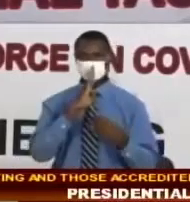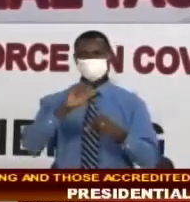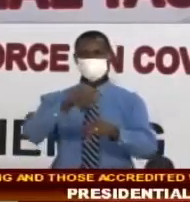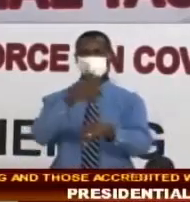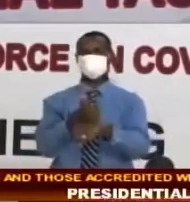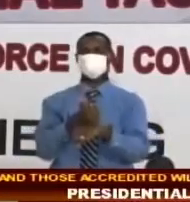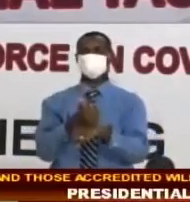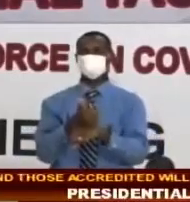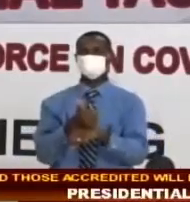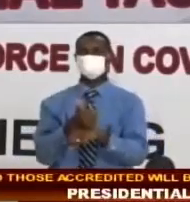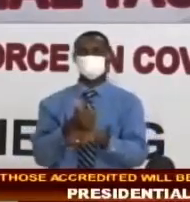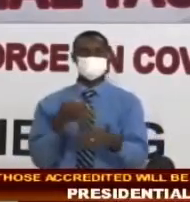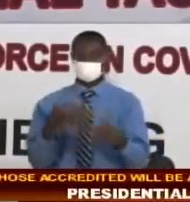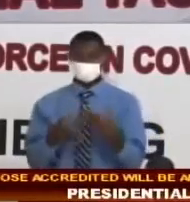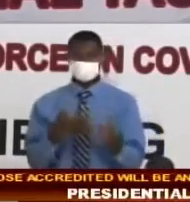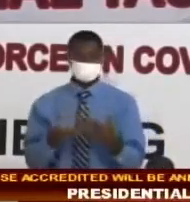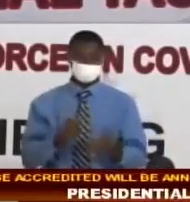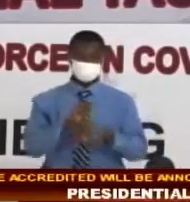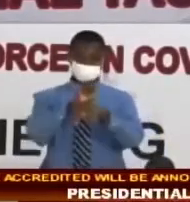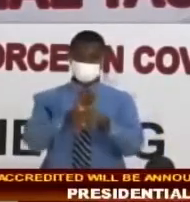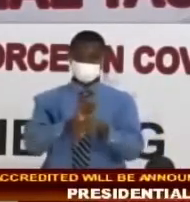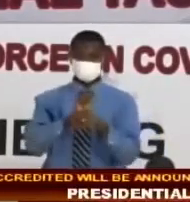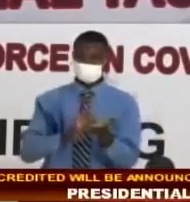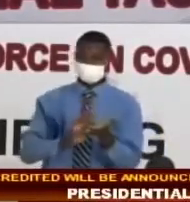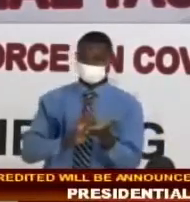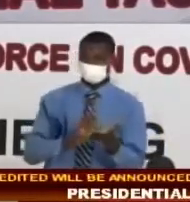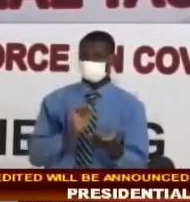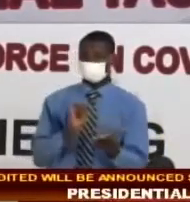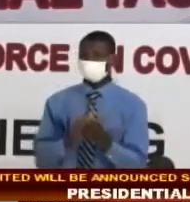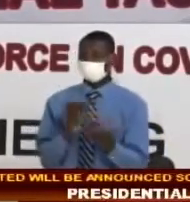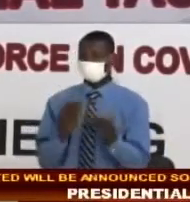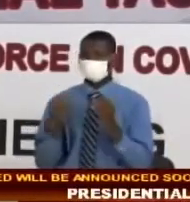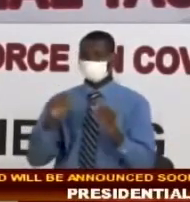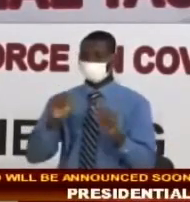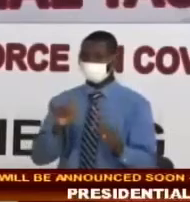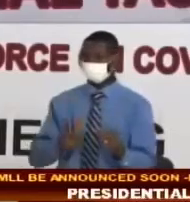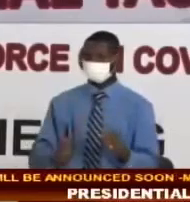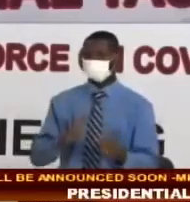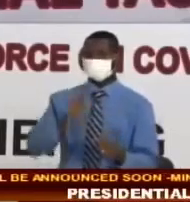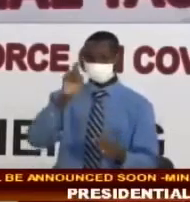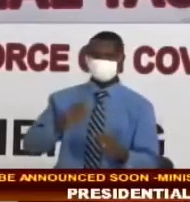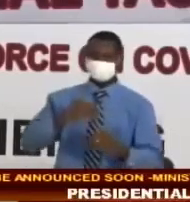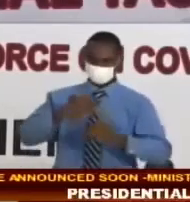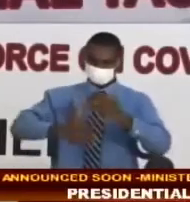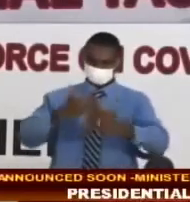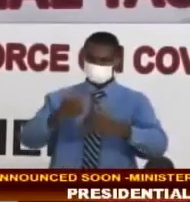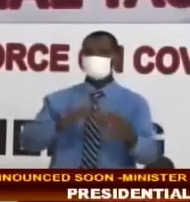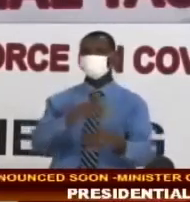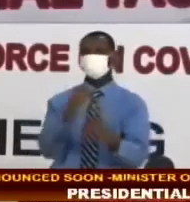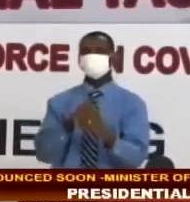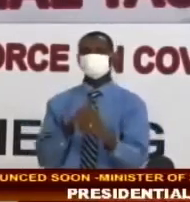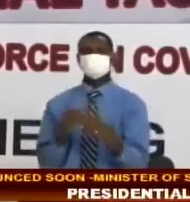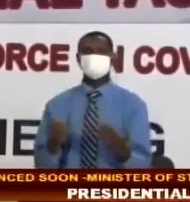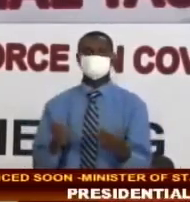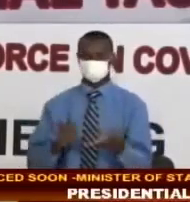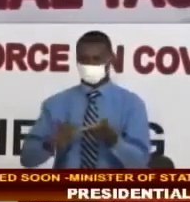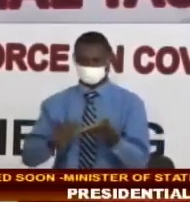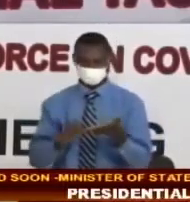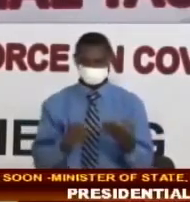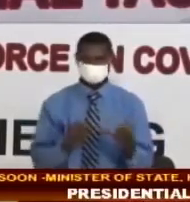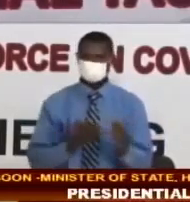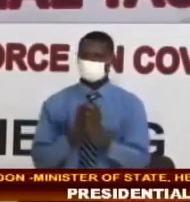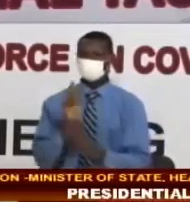herbal concoctions that are supposed to be used for treatment will have to go through a certification process through NAFDAC and